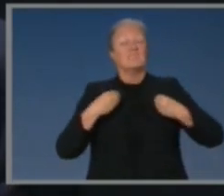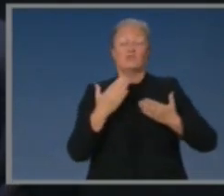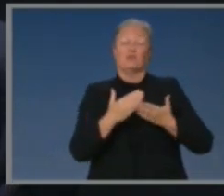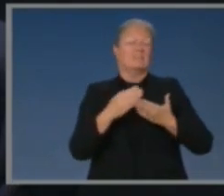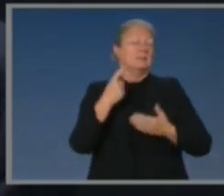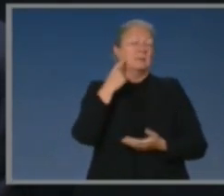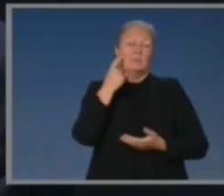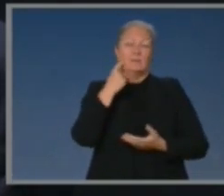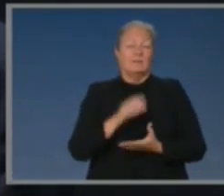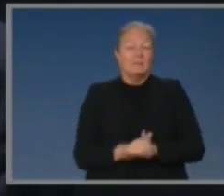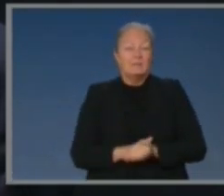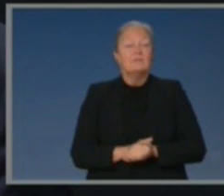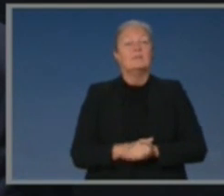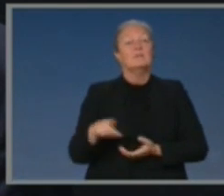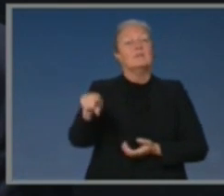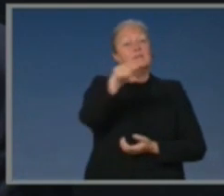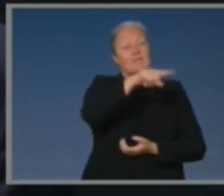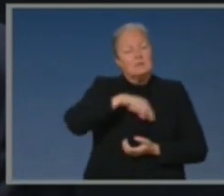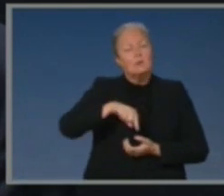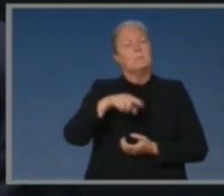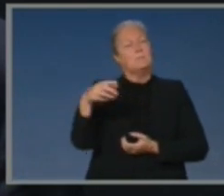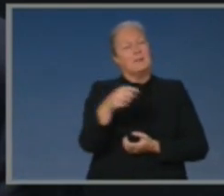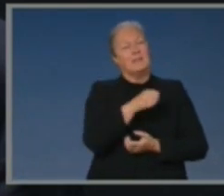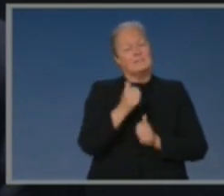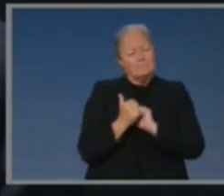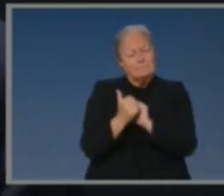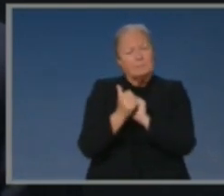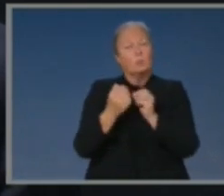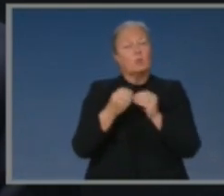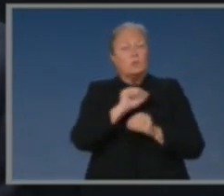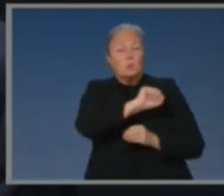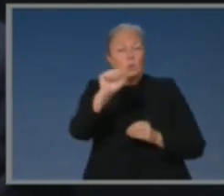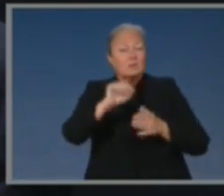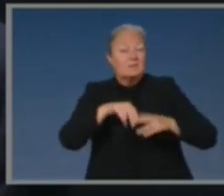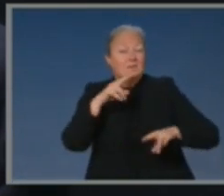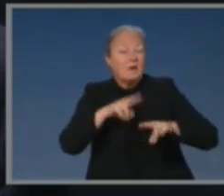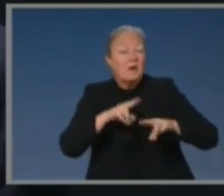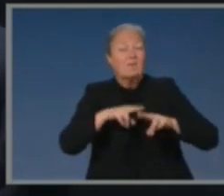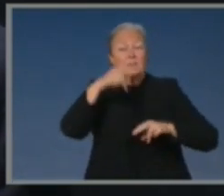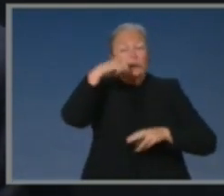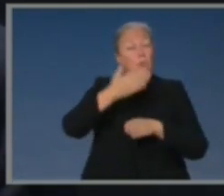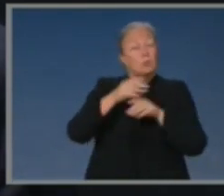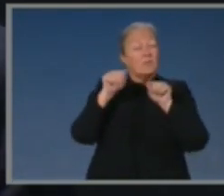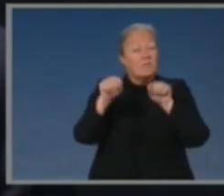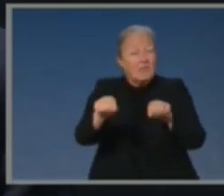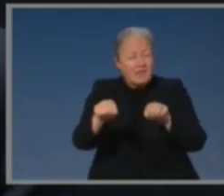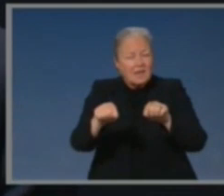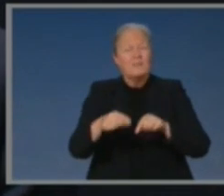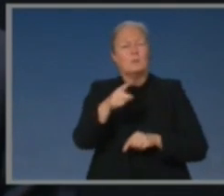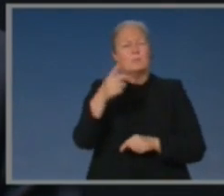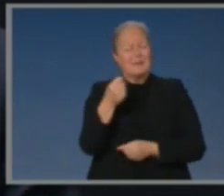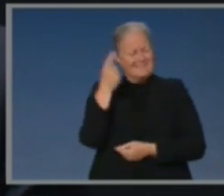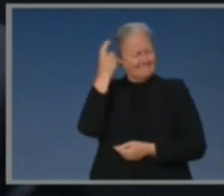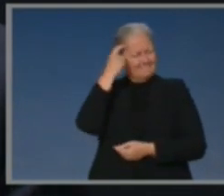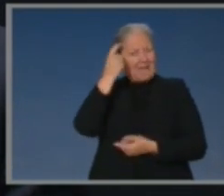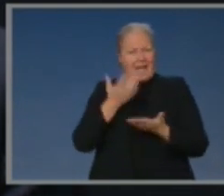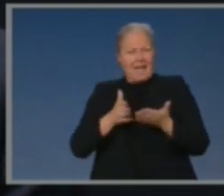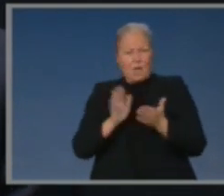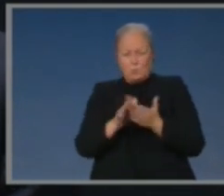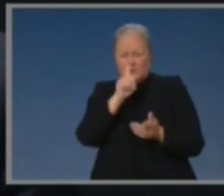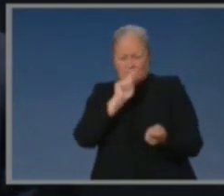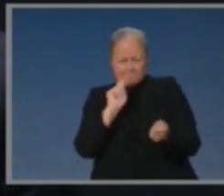Continue to work with your employees to find ways of configuring your business so that you're able to introduce the restrictions